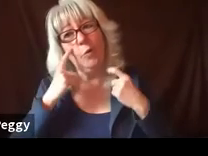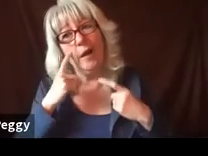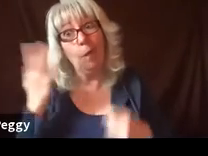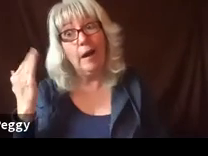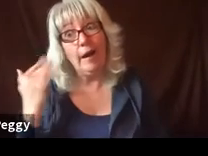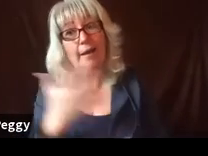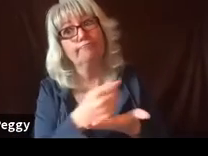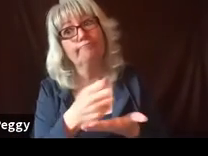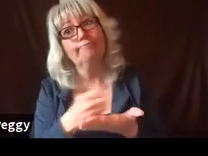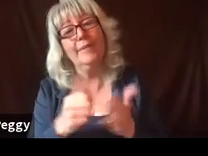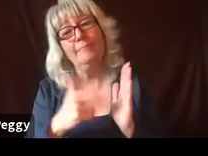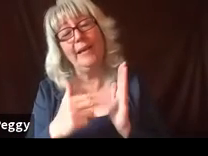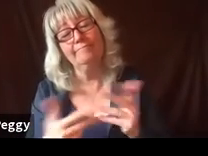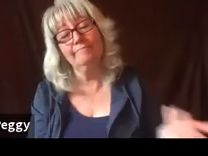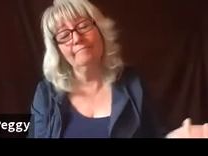out of paint.